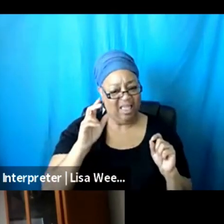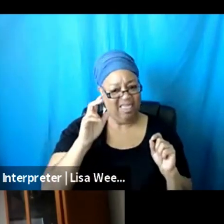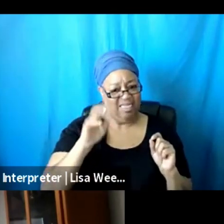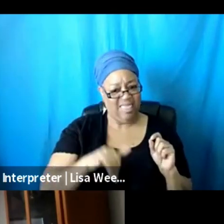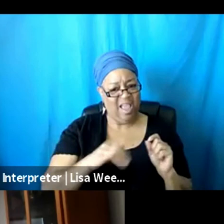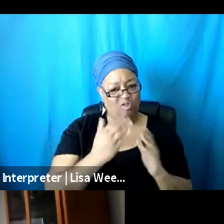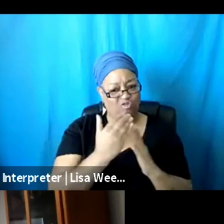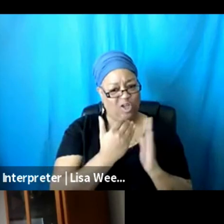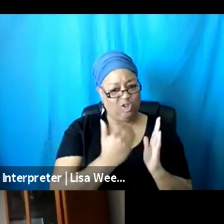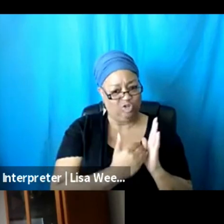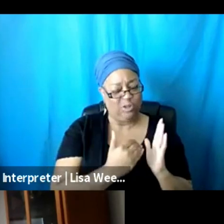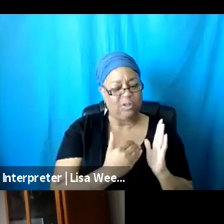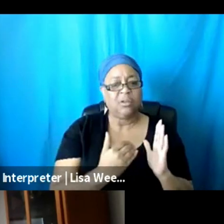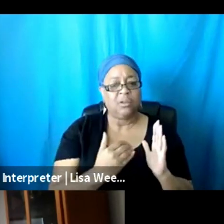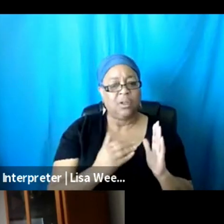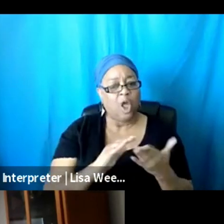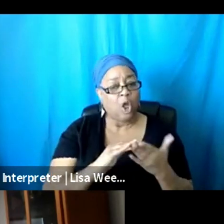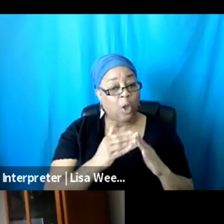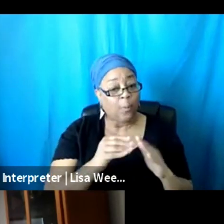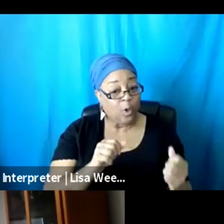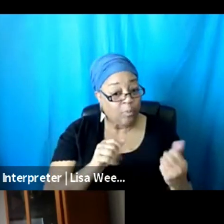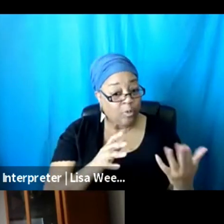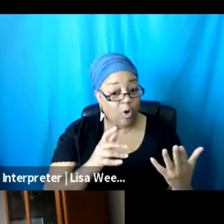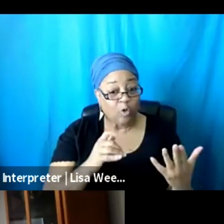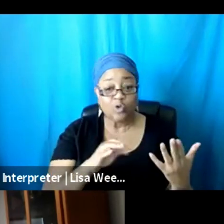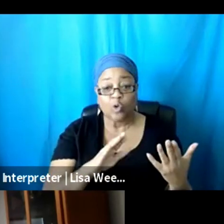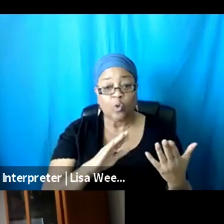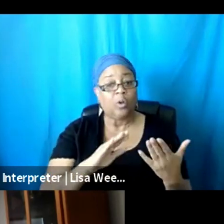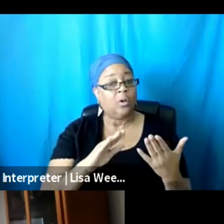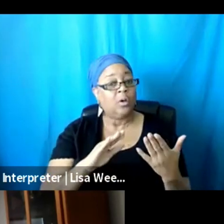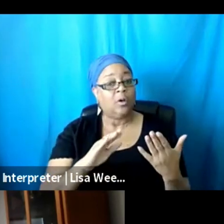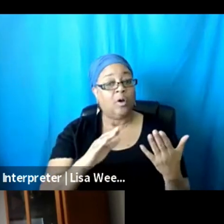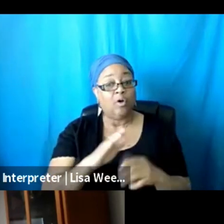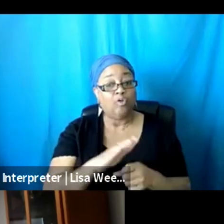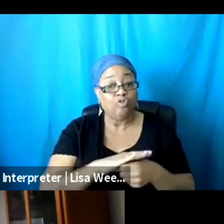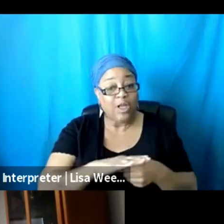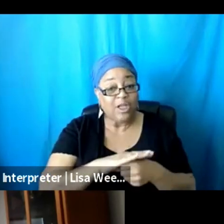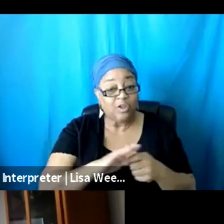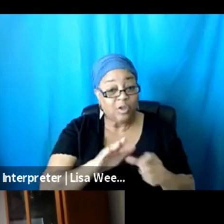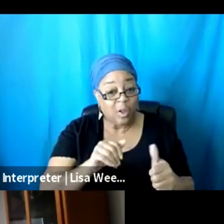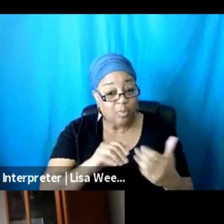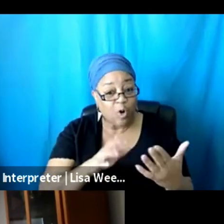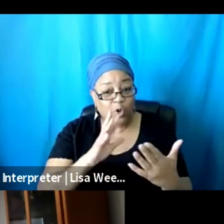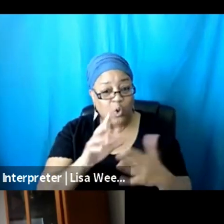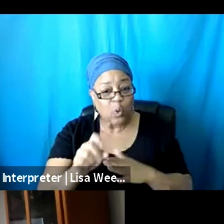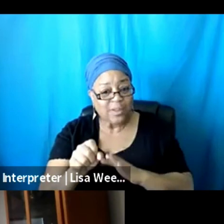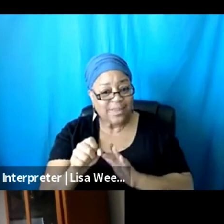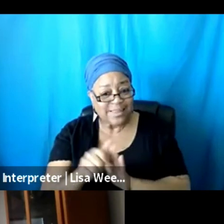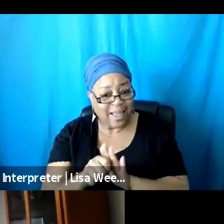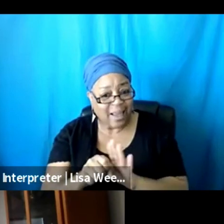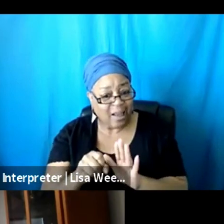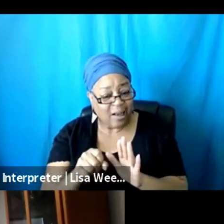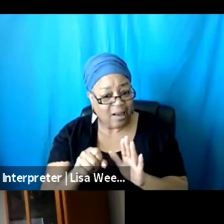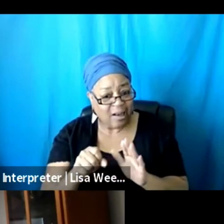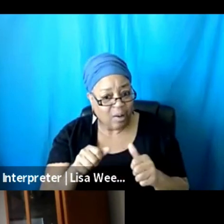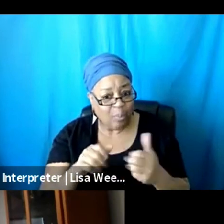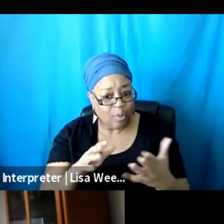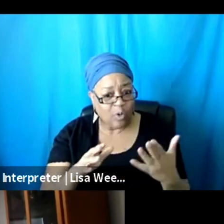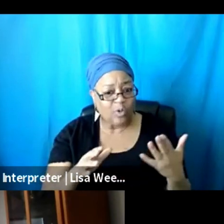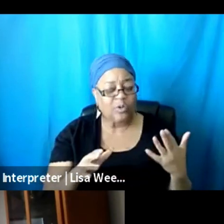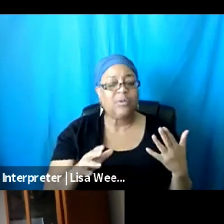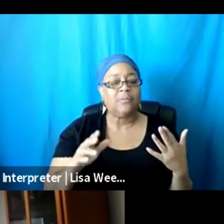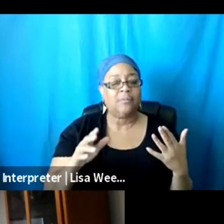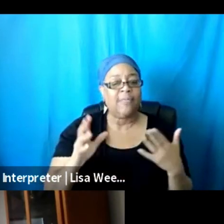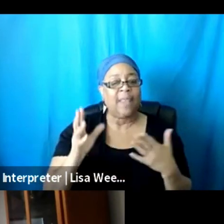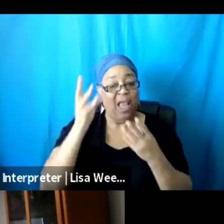state? And I think that even though information was collected on a statewide basis, it went back to the